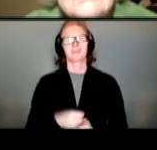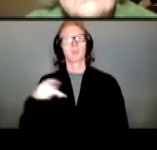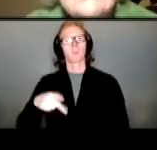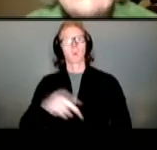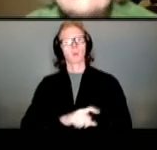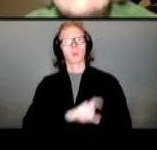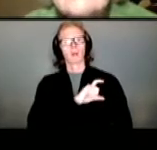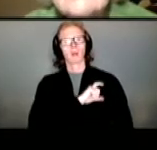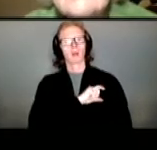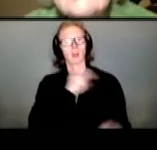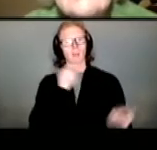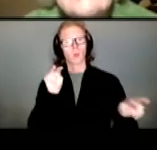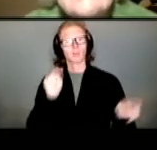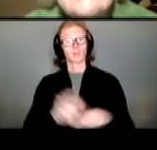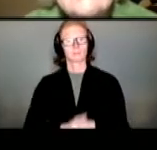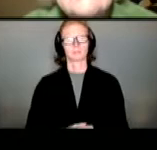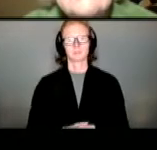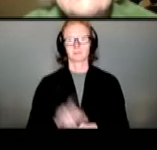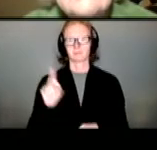Handelman.